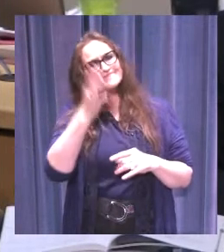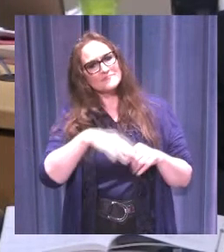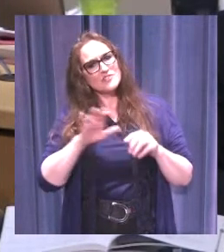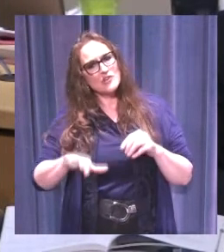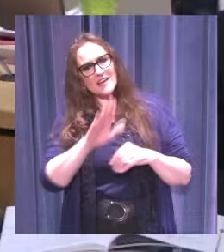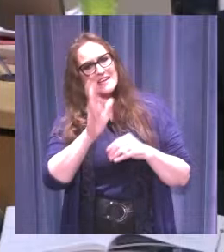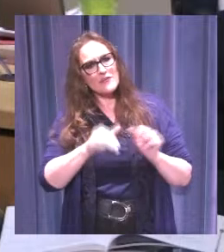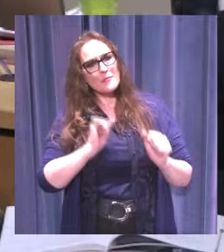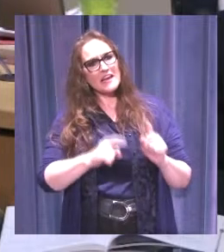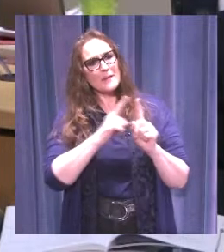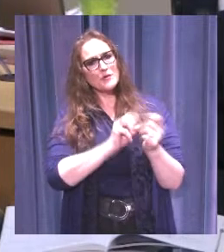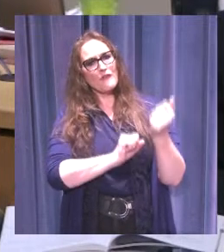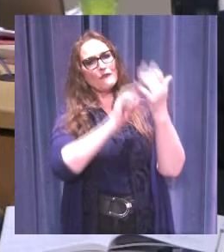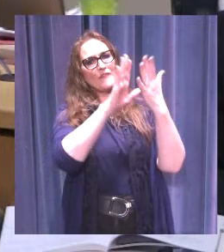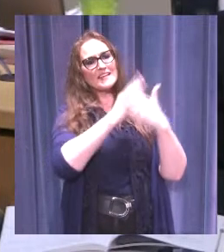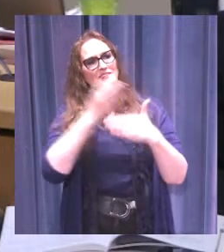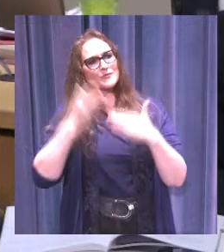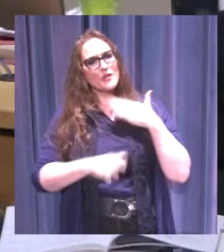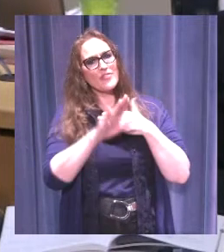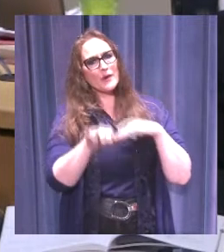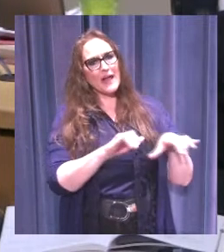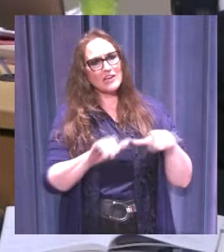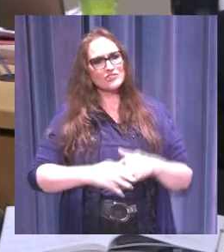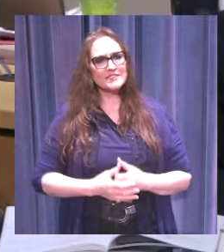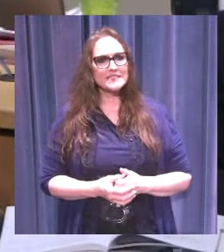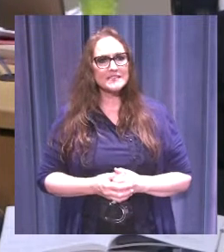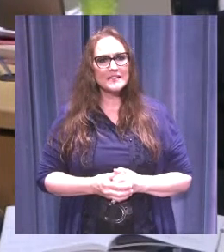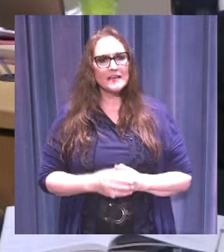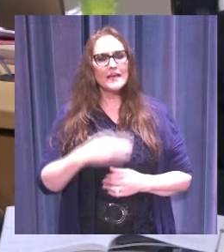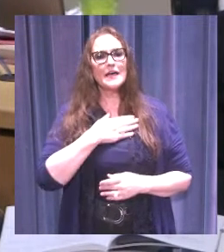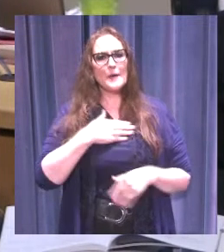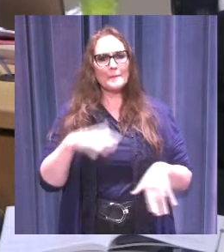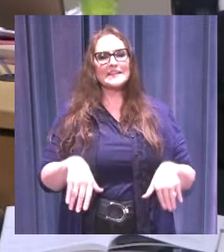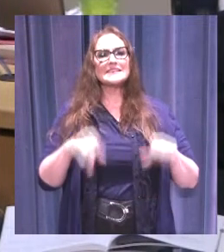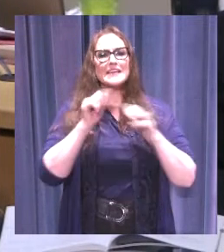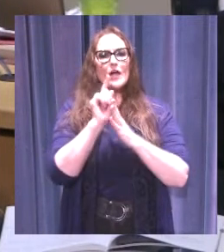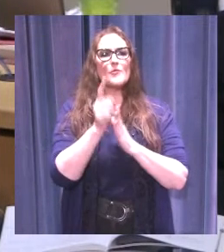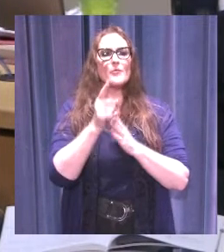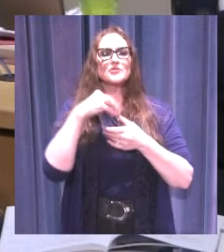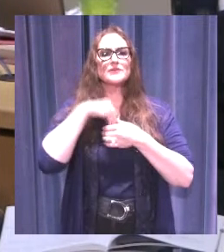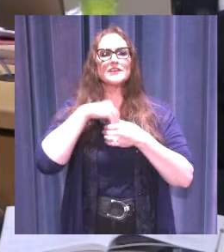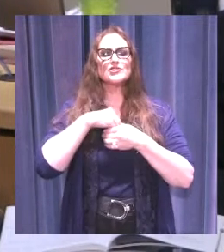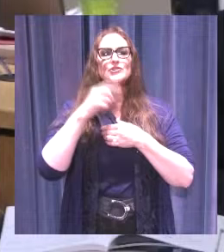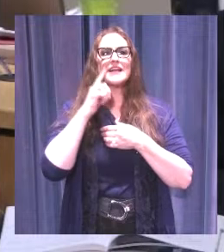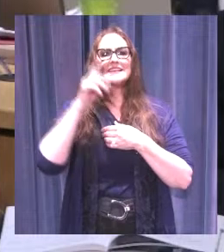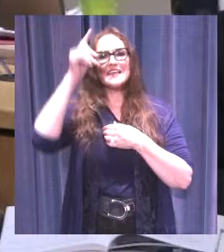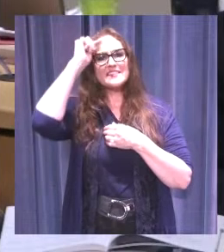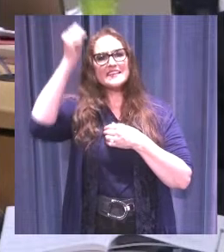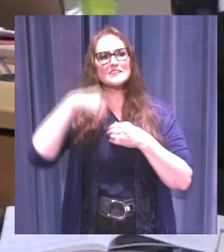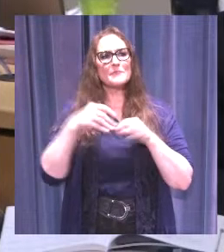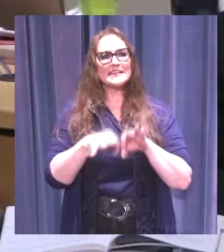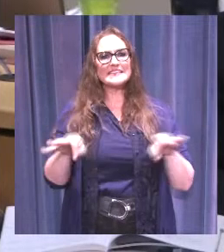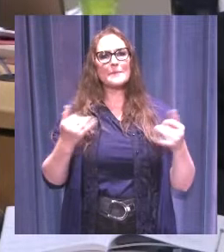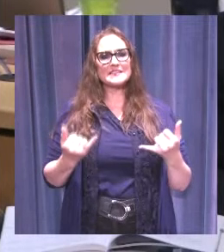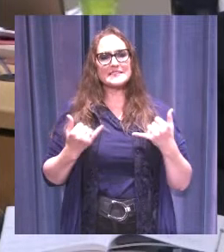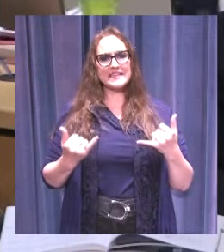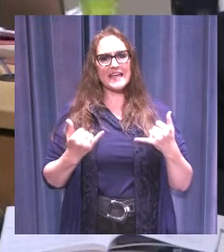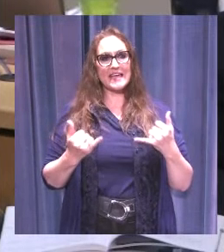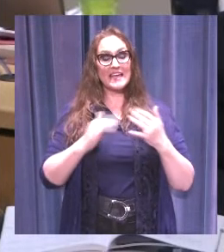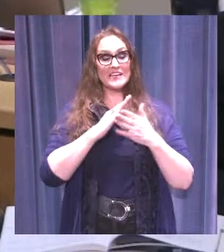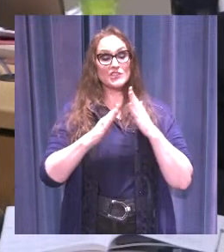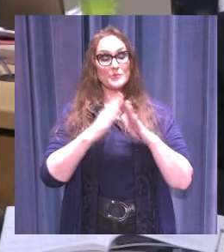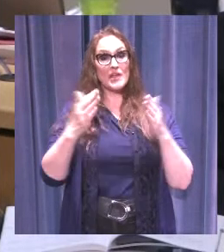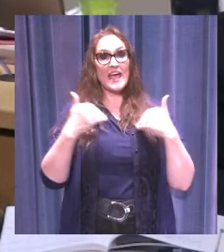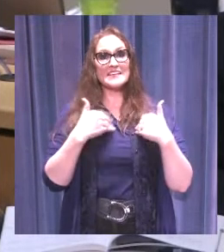to face the repercussions of their actions. Please take a moment to internalize the thesis of my statement today. This community has